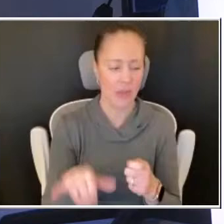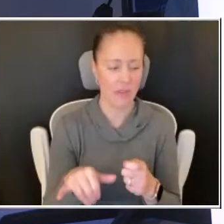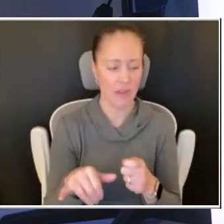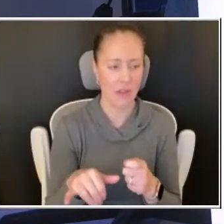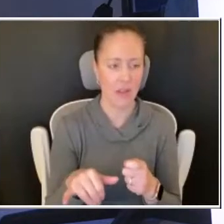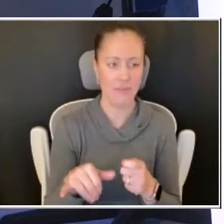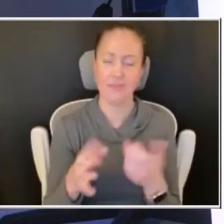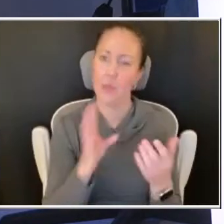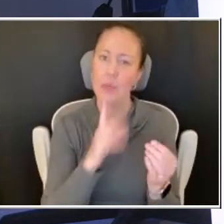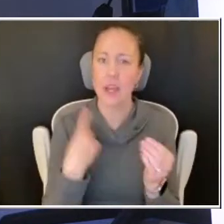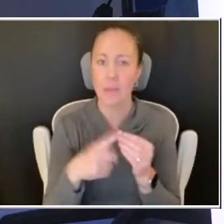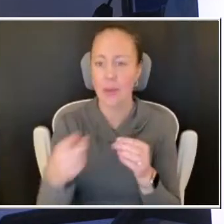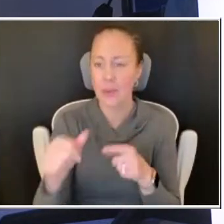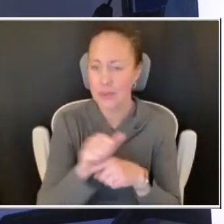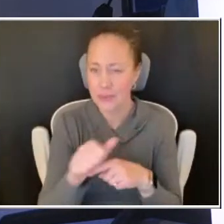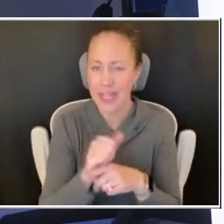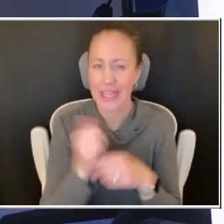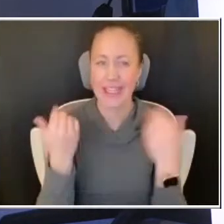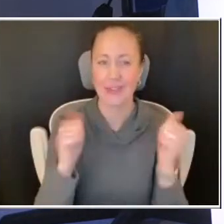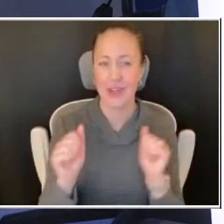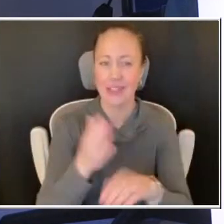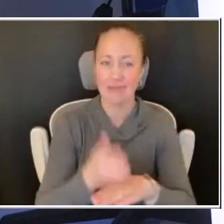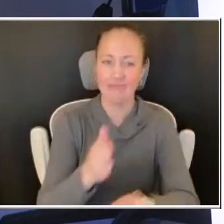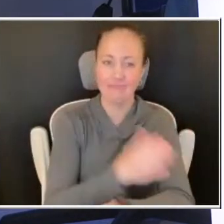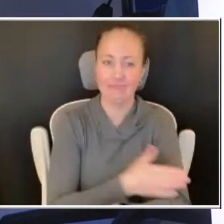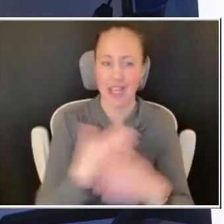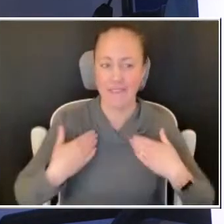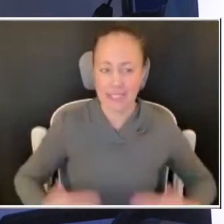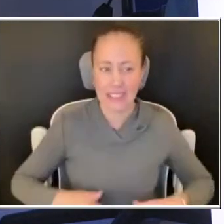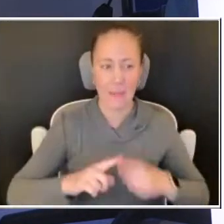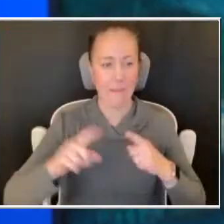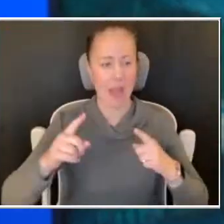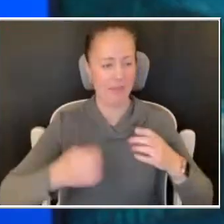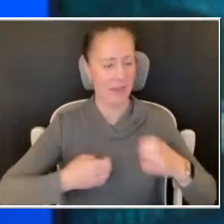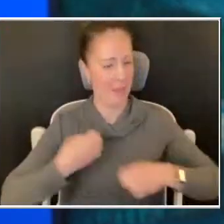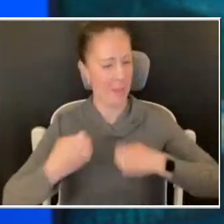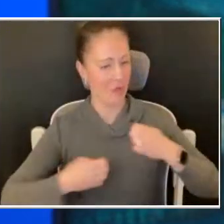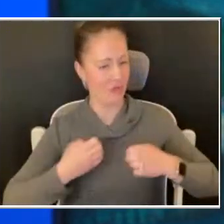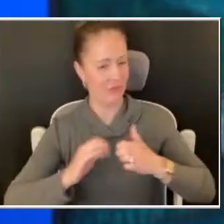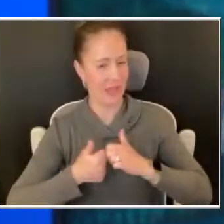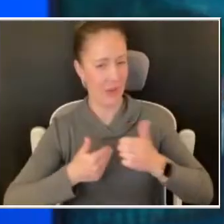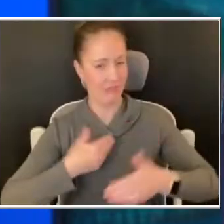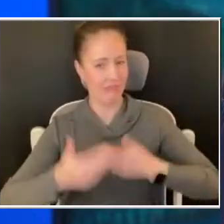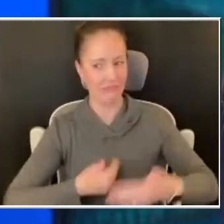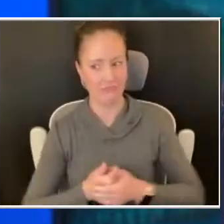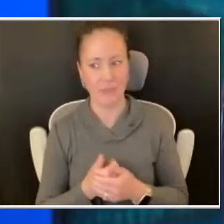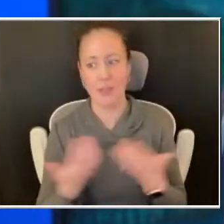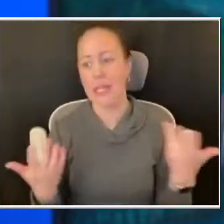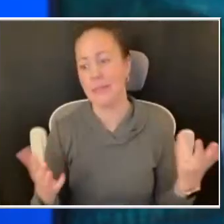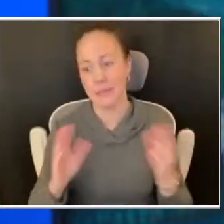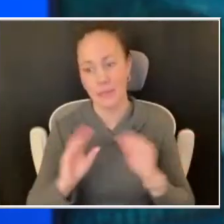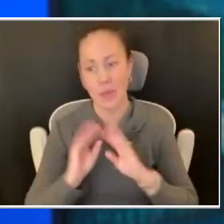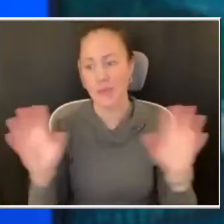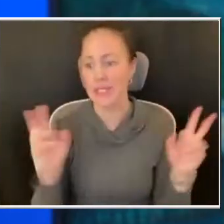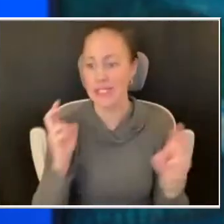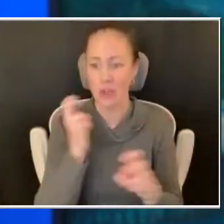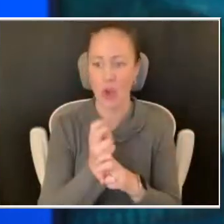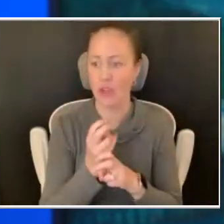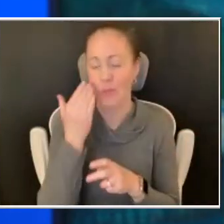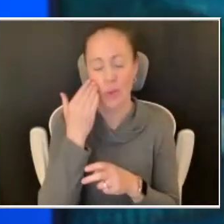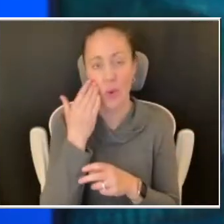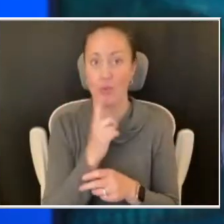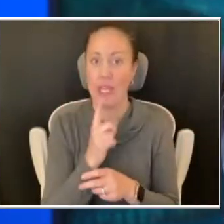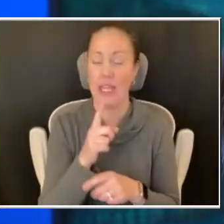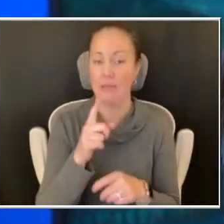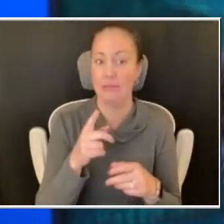and trying to get back physically, how did you handle it emotionally? Yeah, emotionally, it was obviously really hard emotionally being away from doing what I love, but I